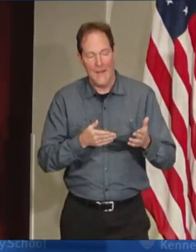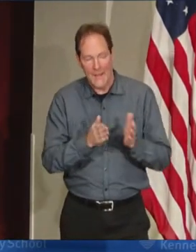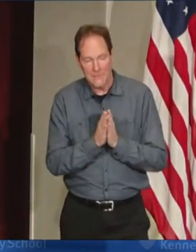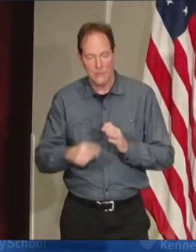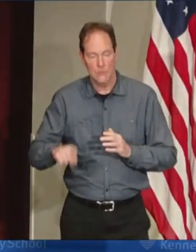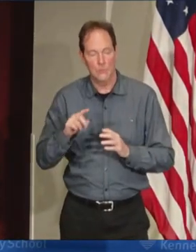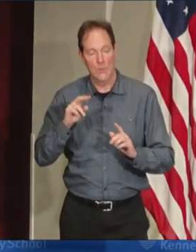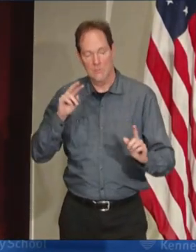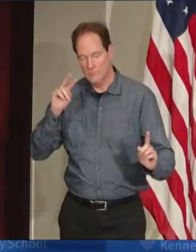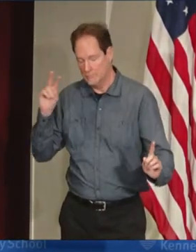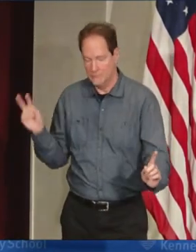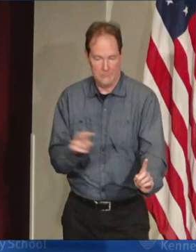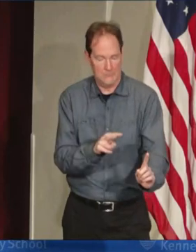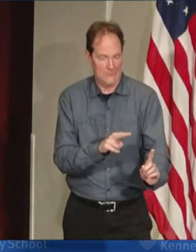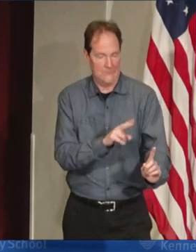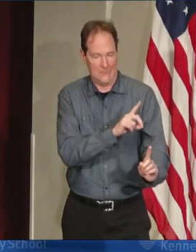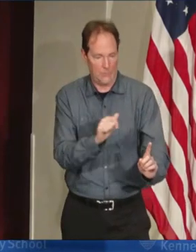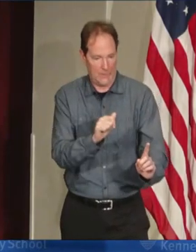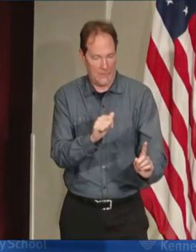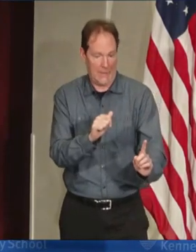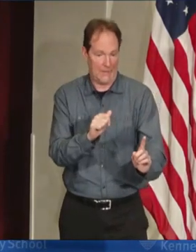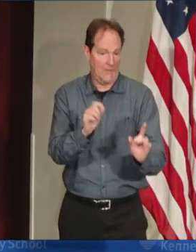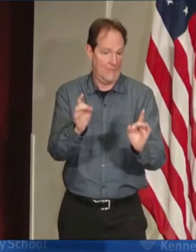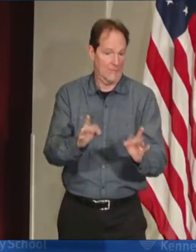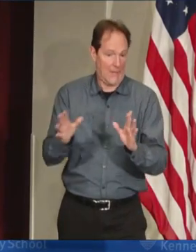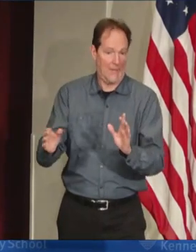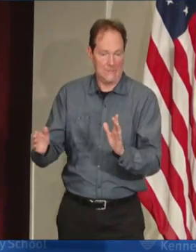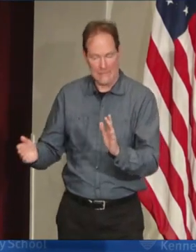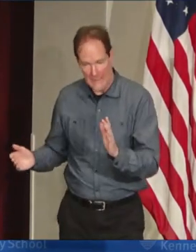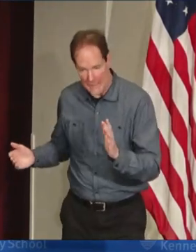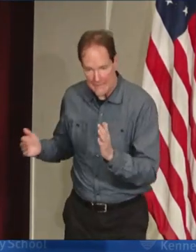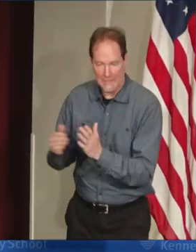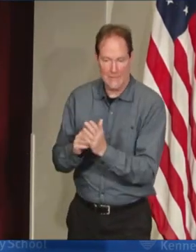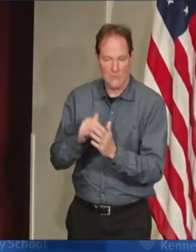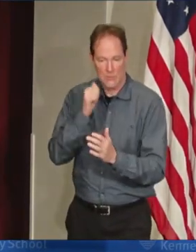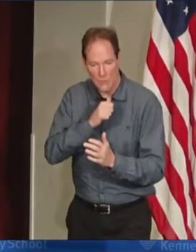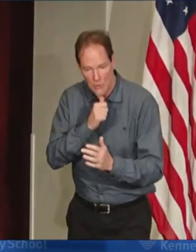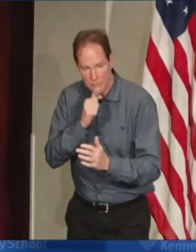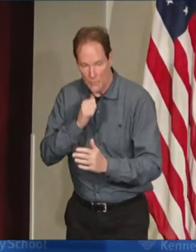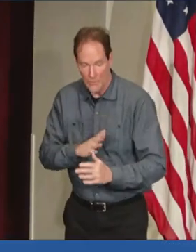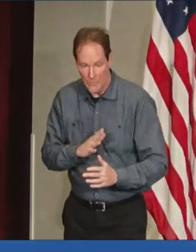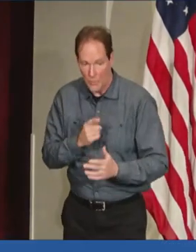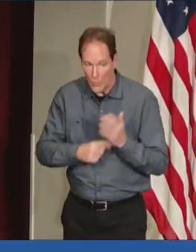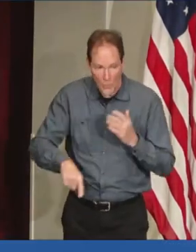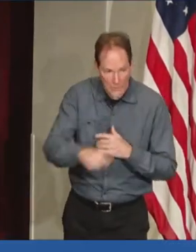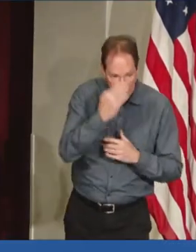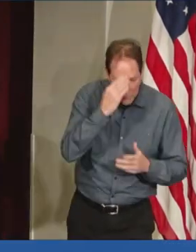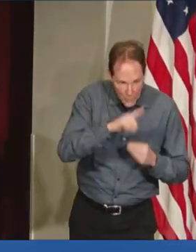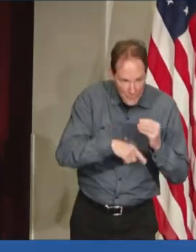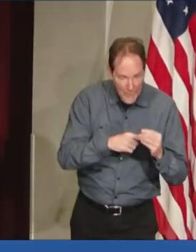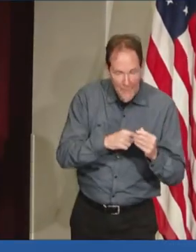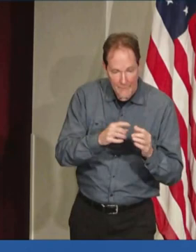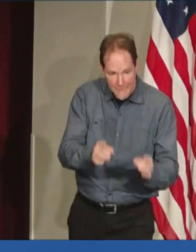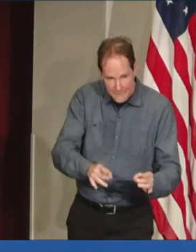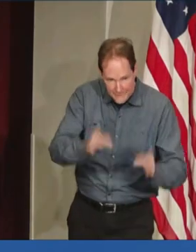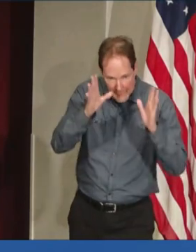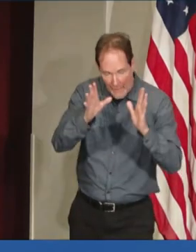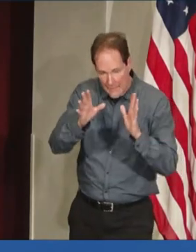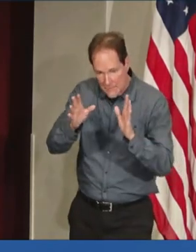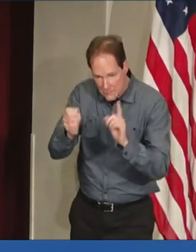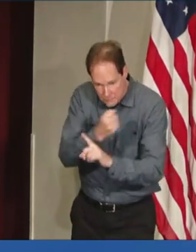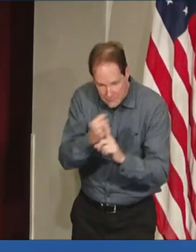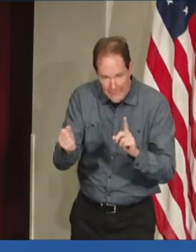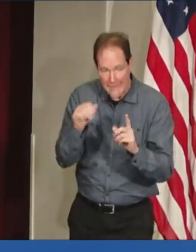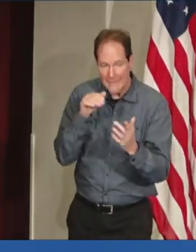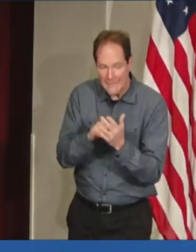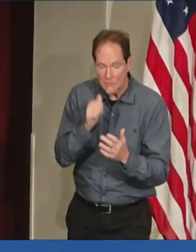in the context of violence against girls and women. What do you know about violence against girls and women when it pertains to disabled